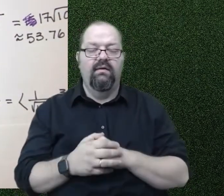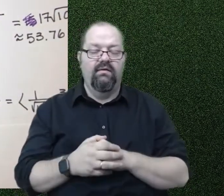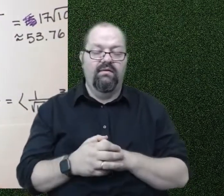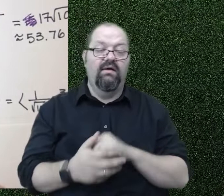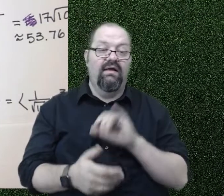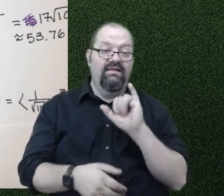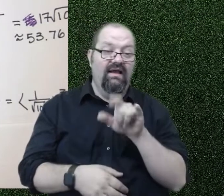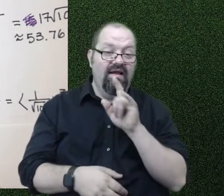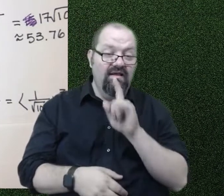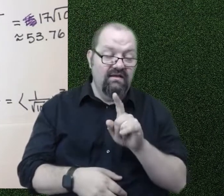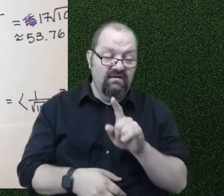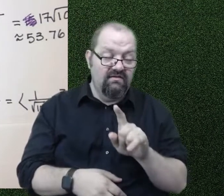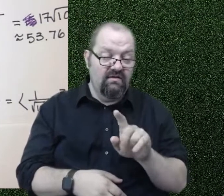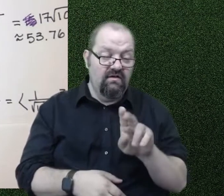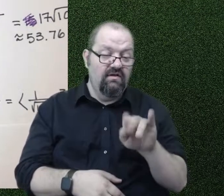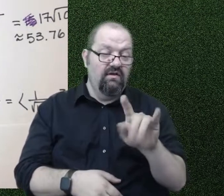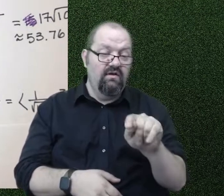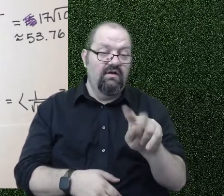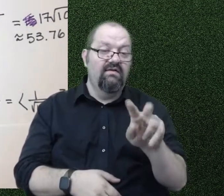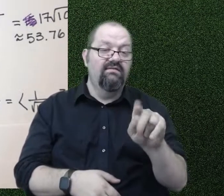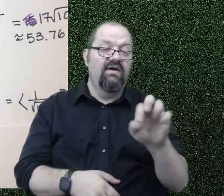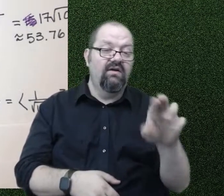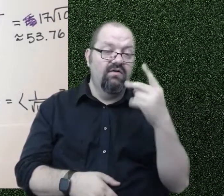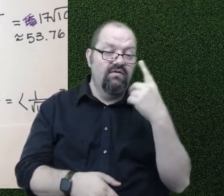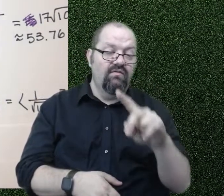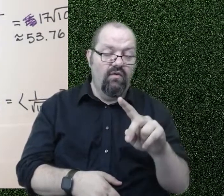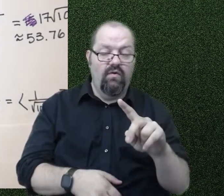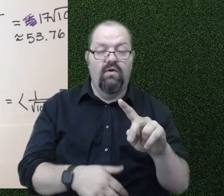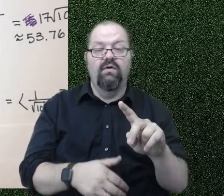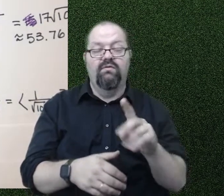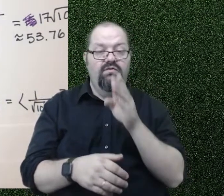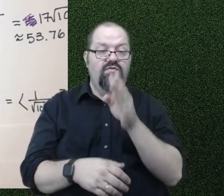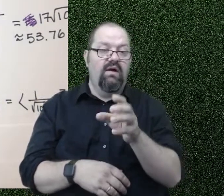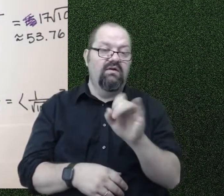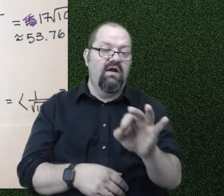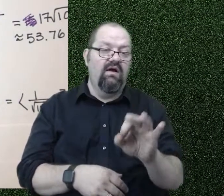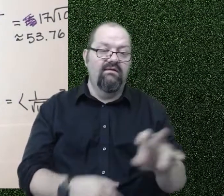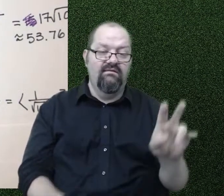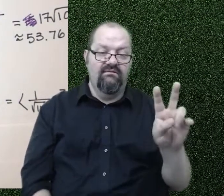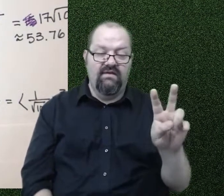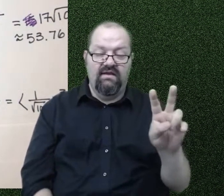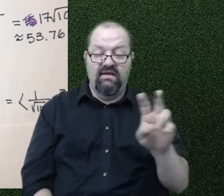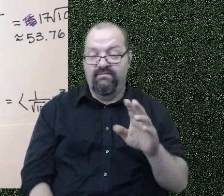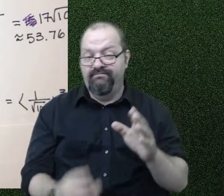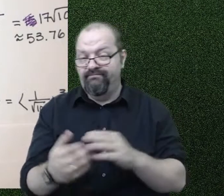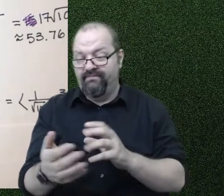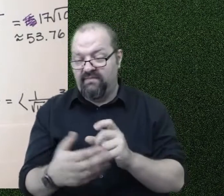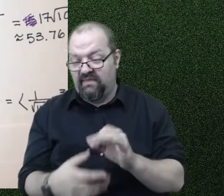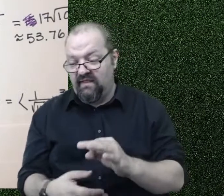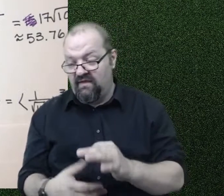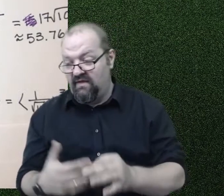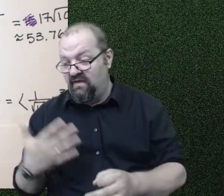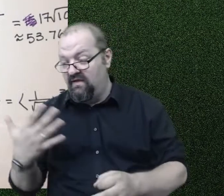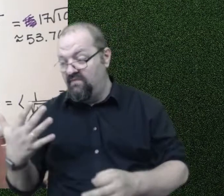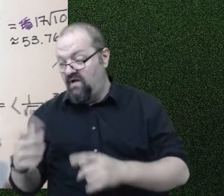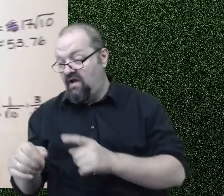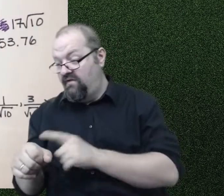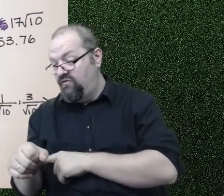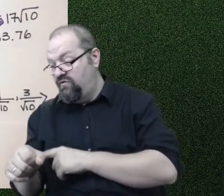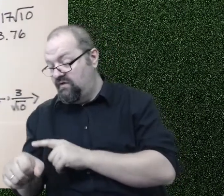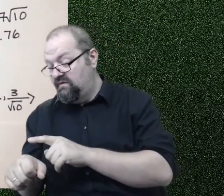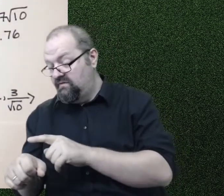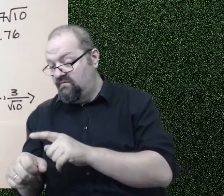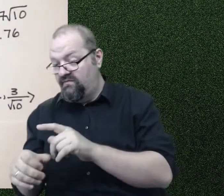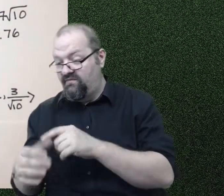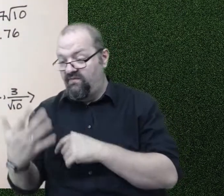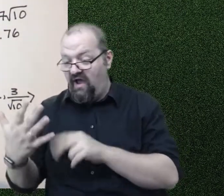the unit vector in the direction of V. Whatever length it was, if it was 5 units long and I divide it by 5, now it's 1 unit long.